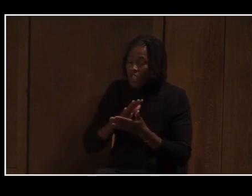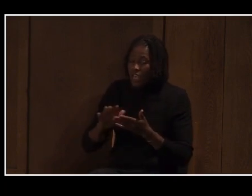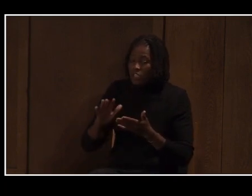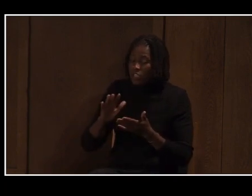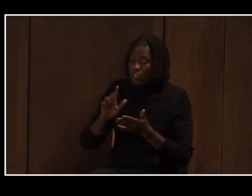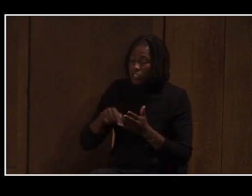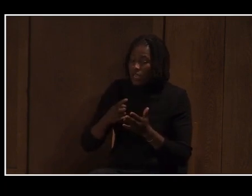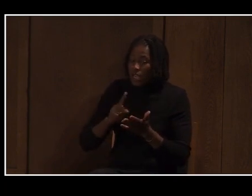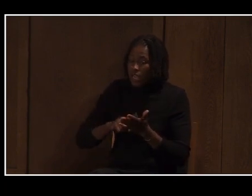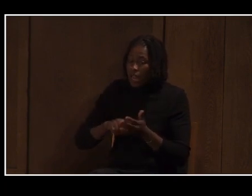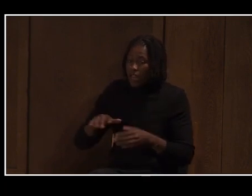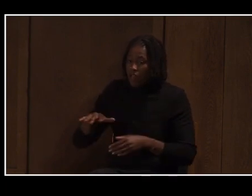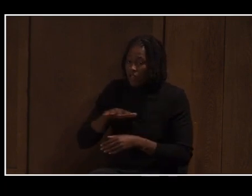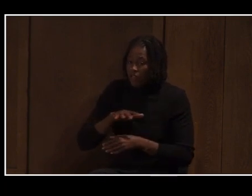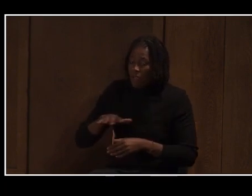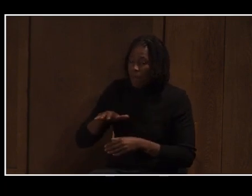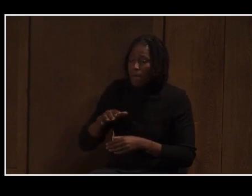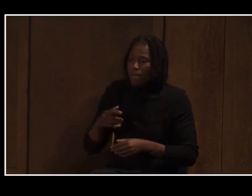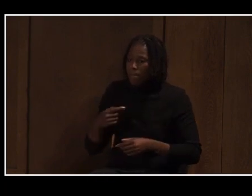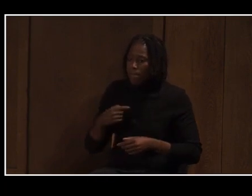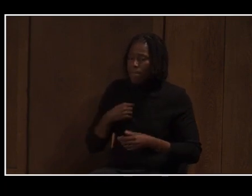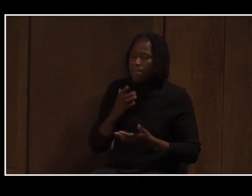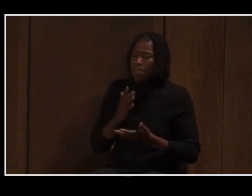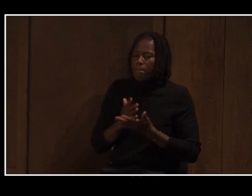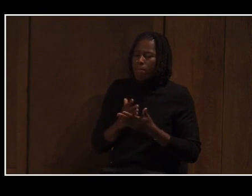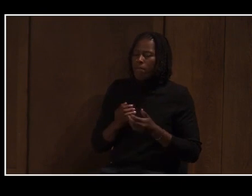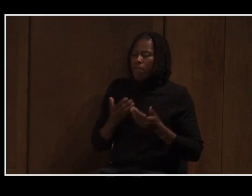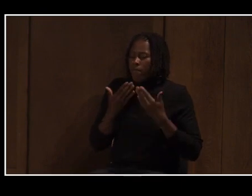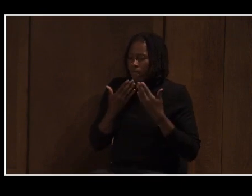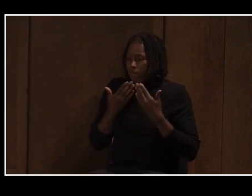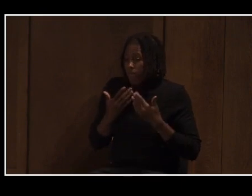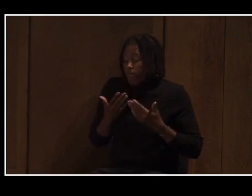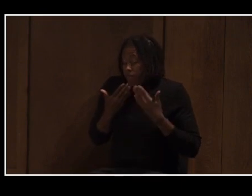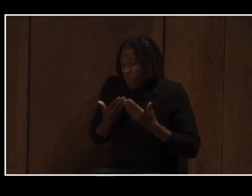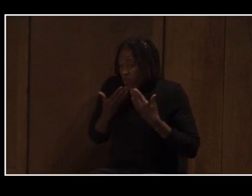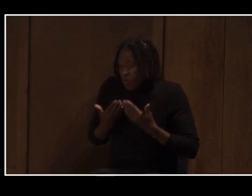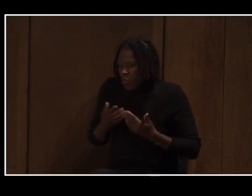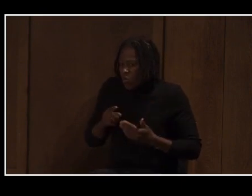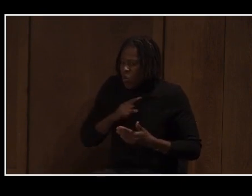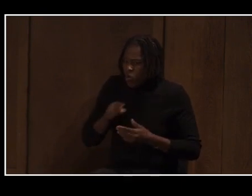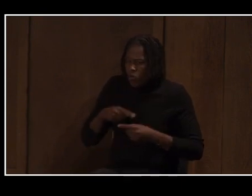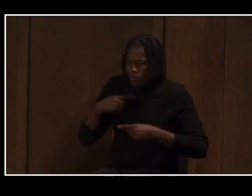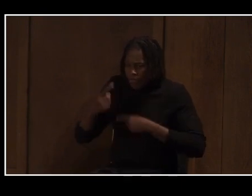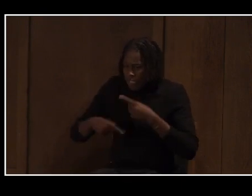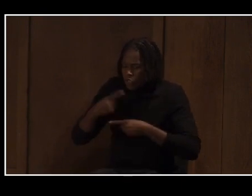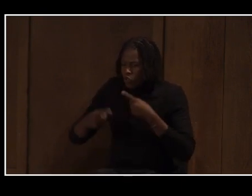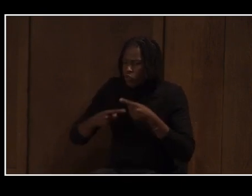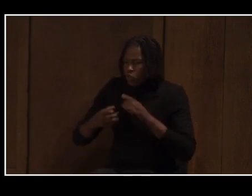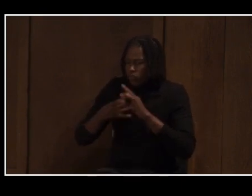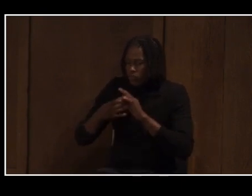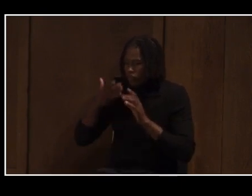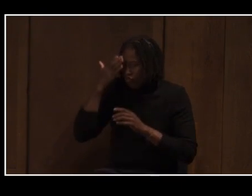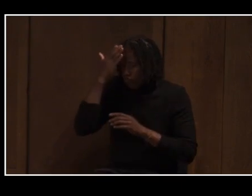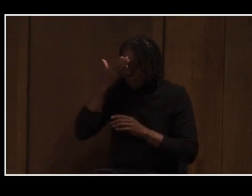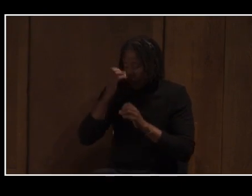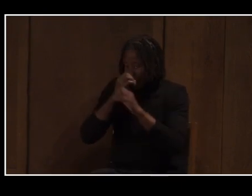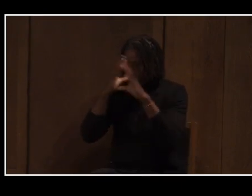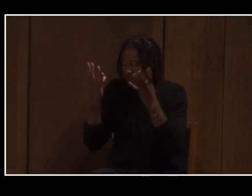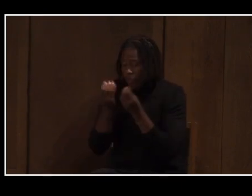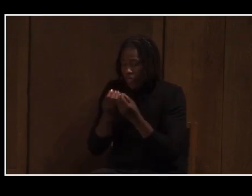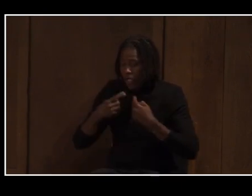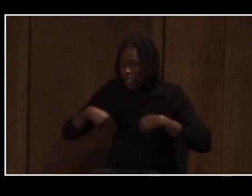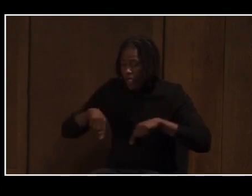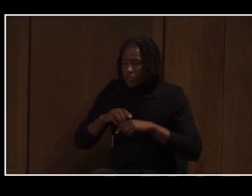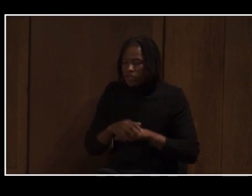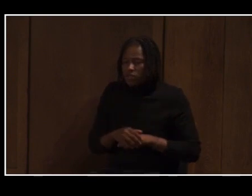community, are blessed by your ongoing willingness to dream with us. In the spirit of rehearsing freedoms, I'd like to